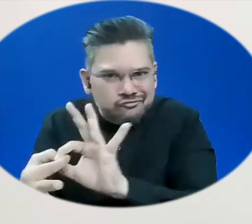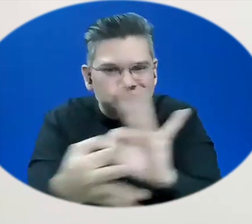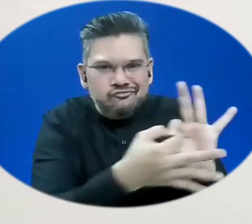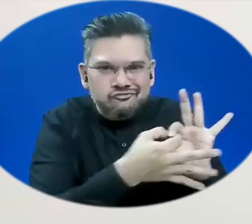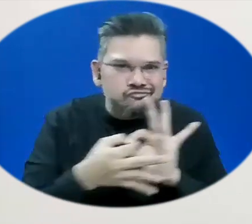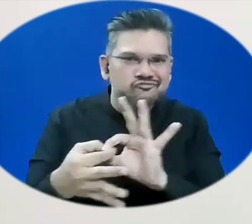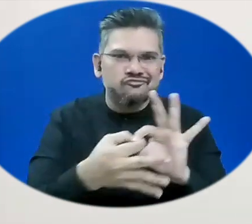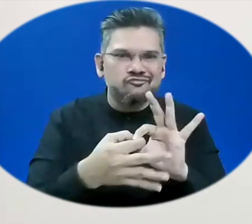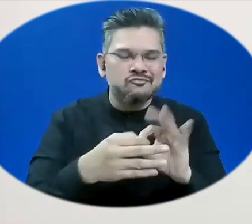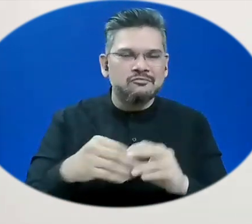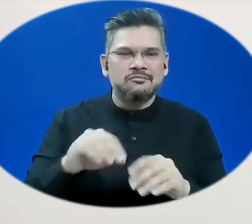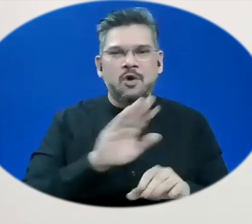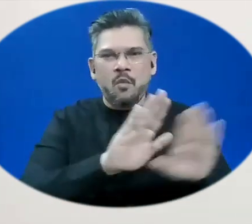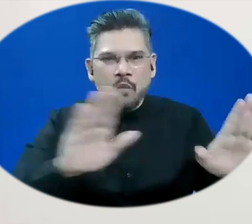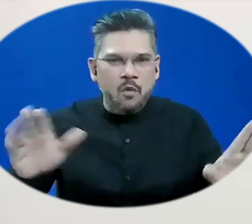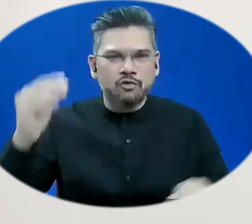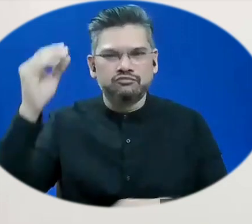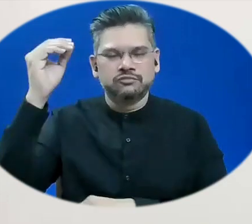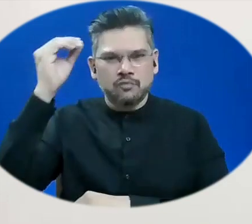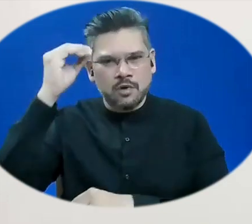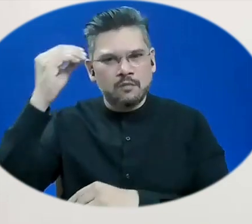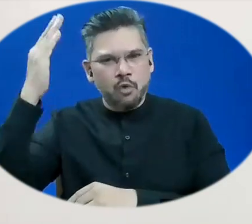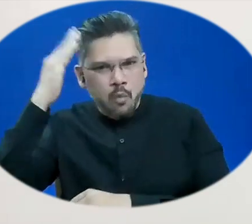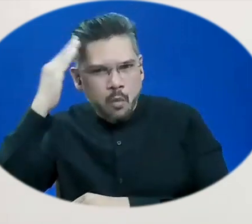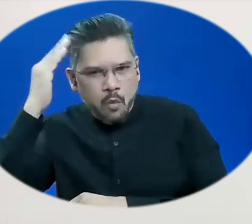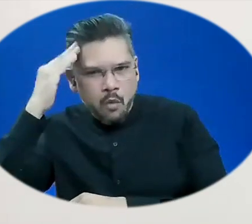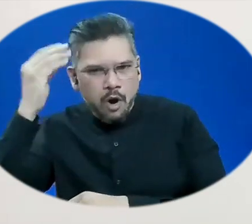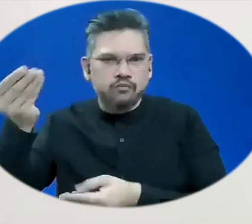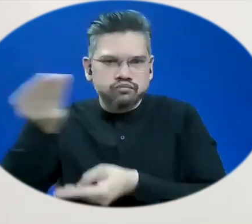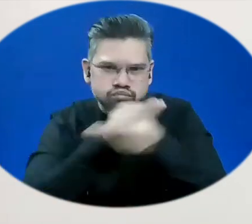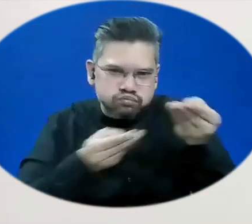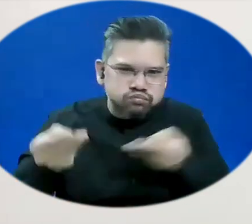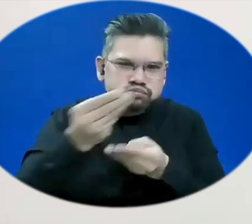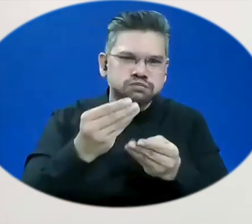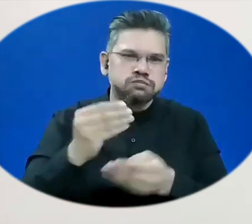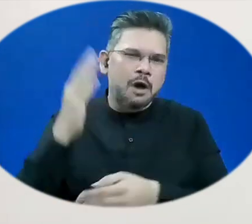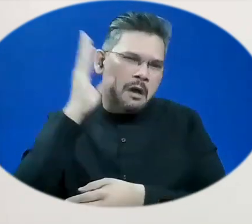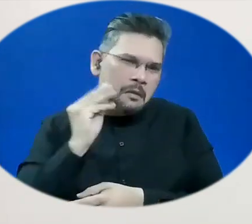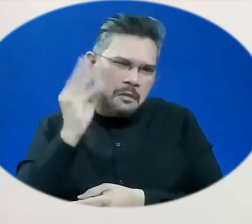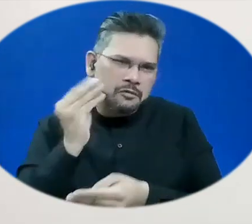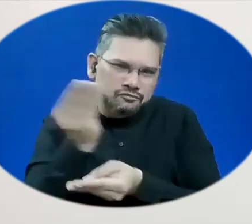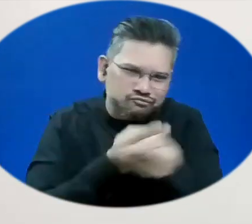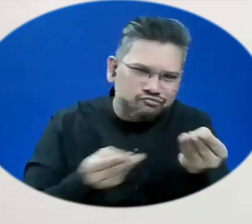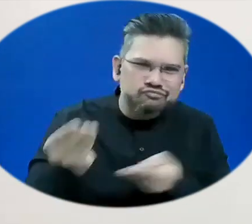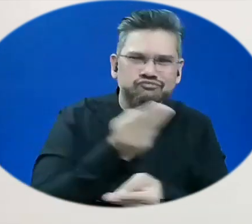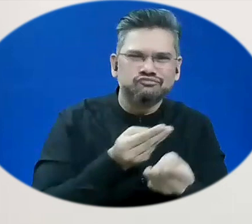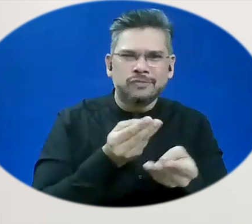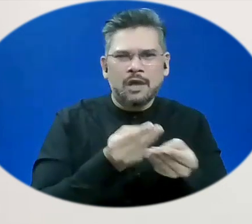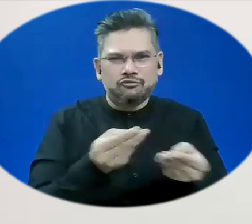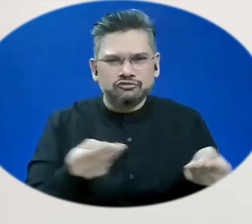knowledge, expertise, experiences, and resources to address dementia and